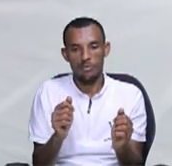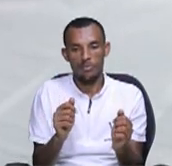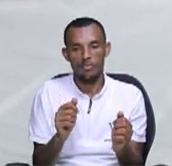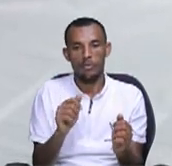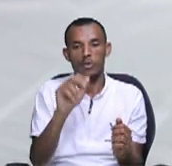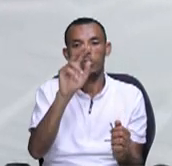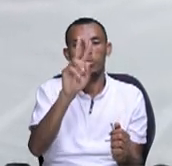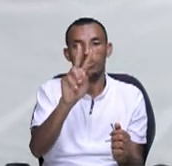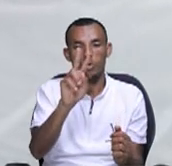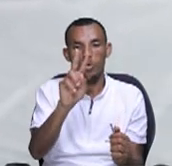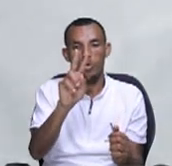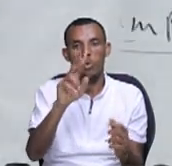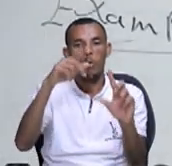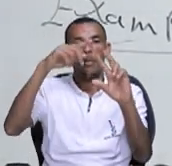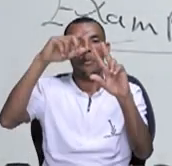2 pi r.